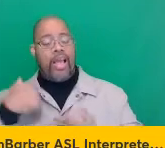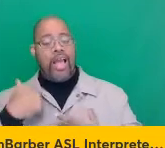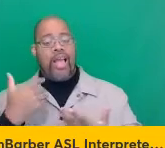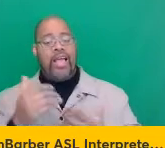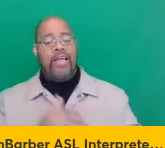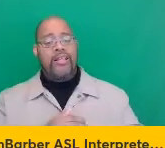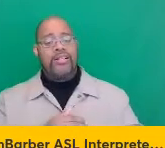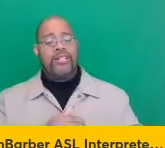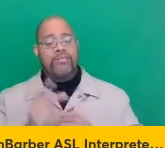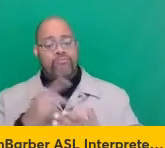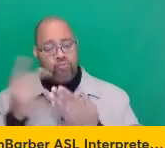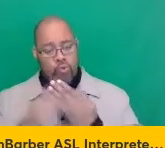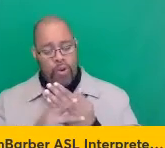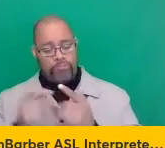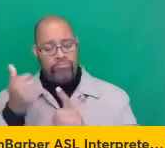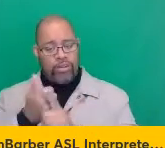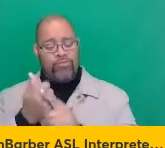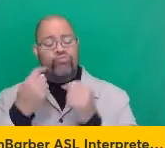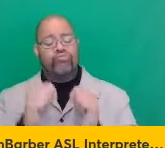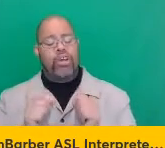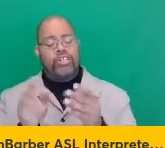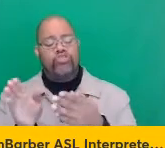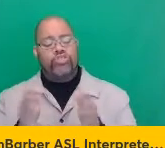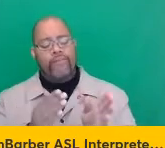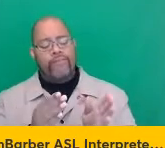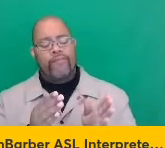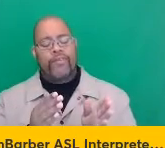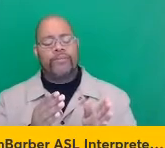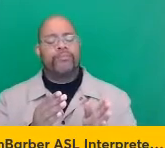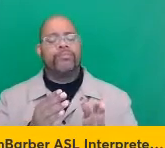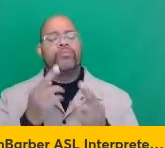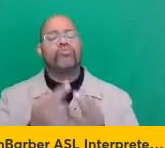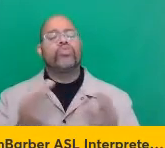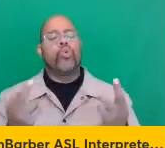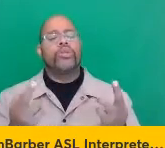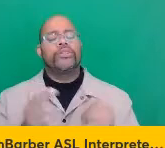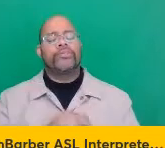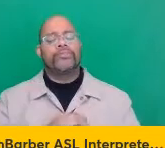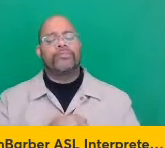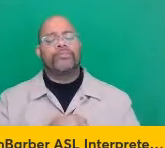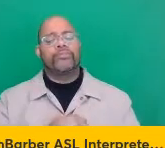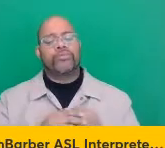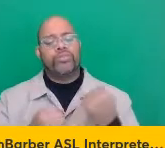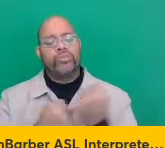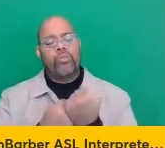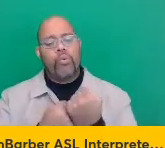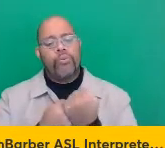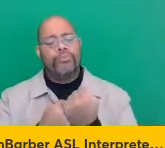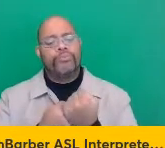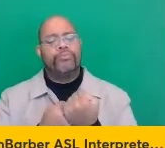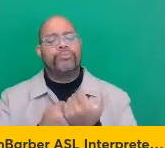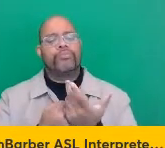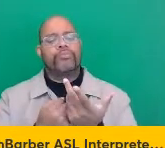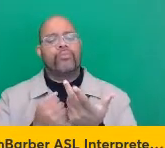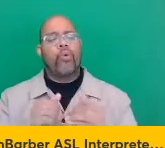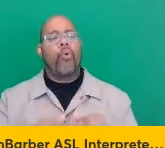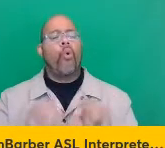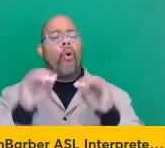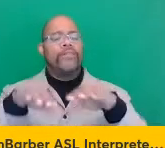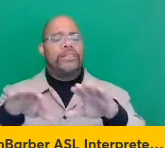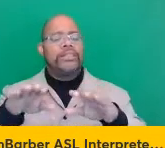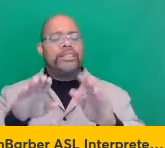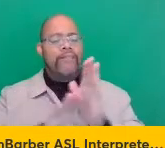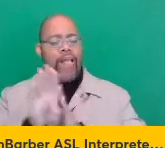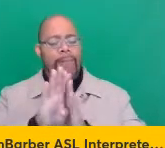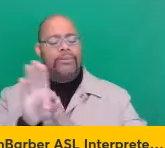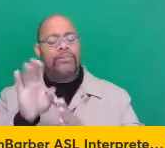major initiative to try to shift resources to support overseas development. And